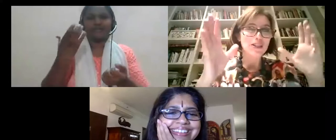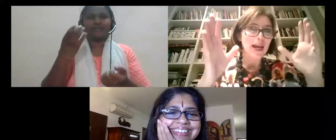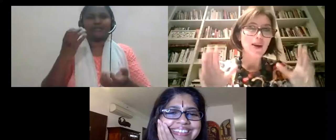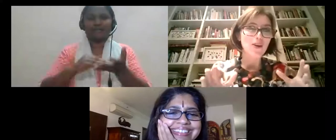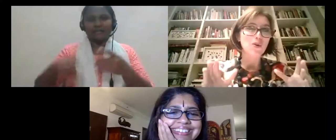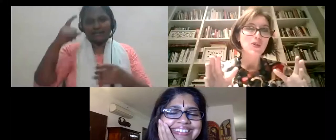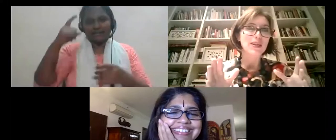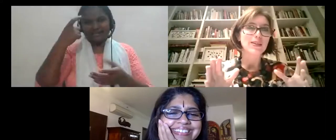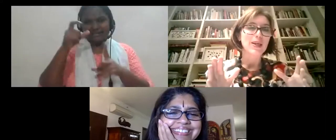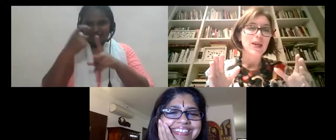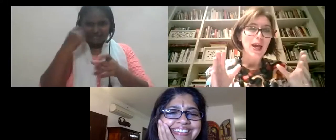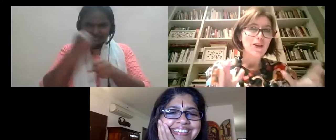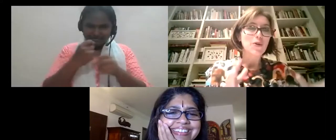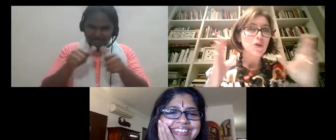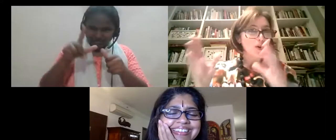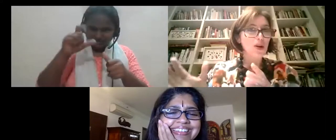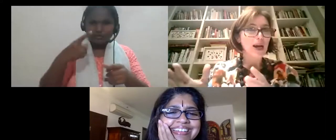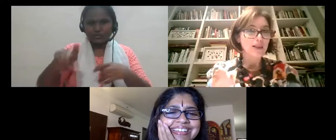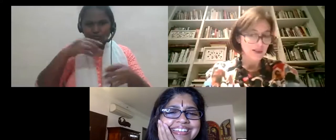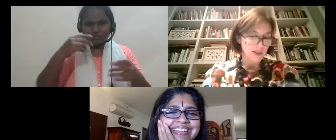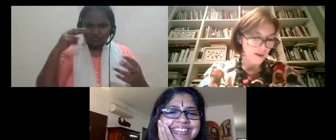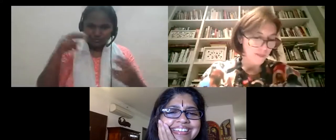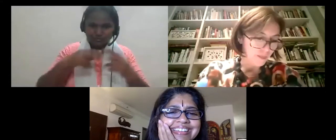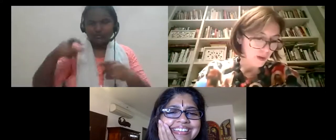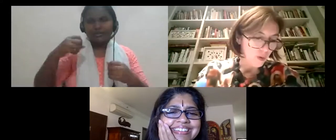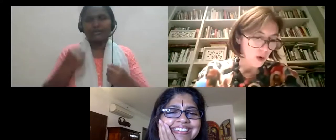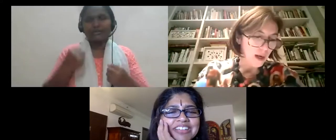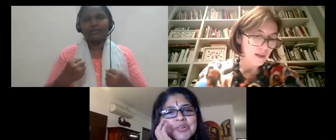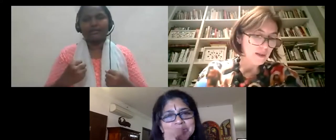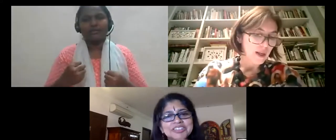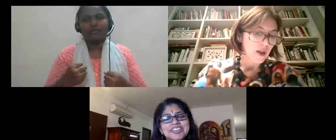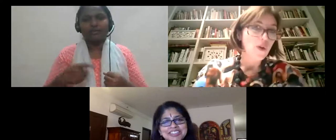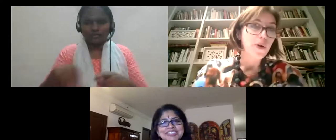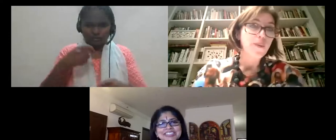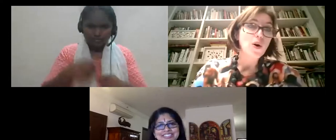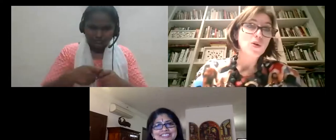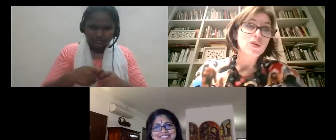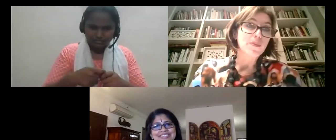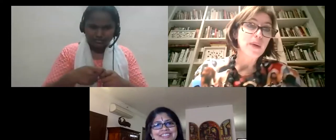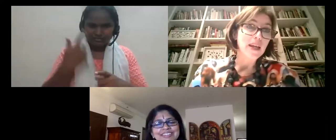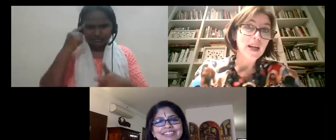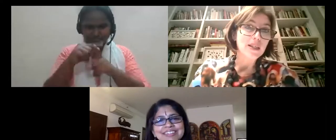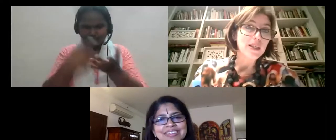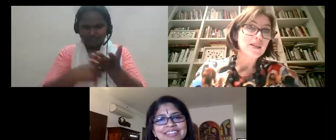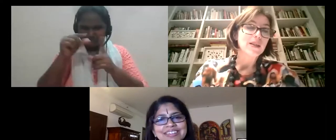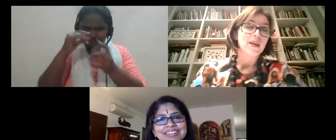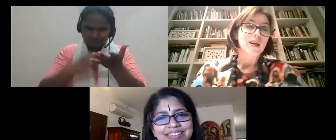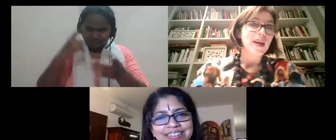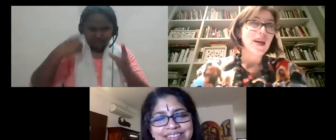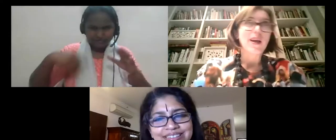as a diagnosis, and you look at the works proposed by the